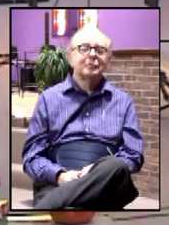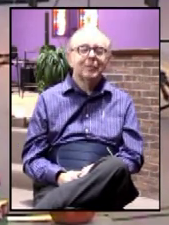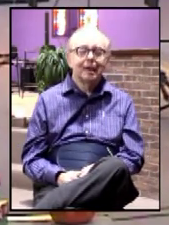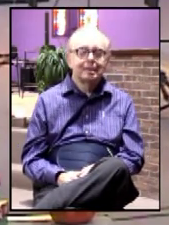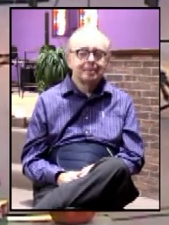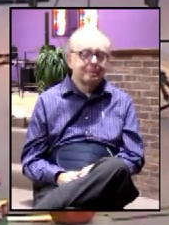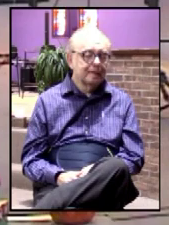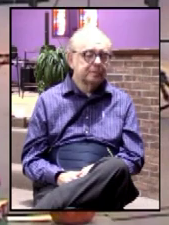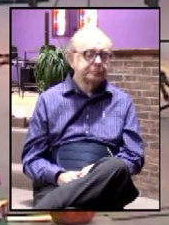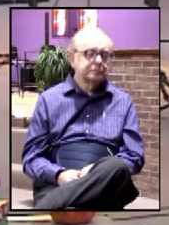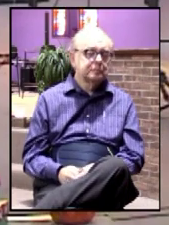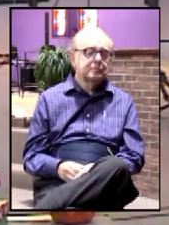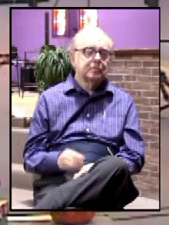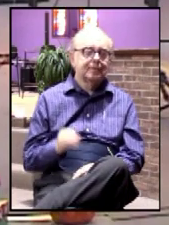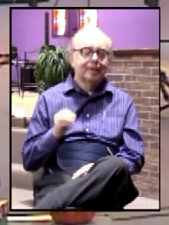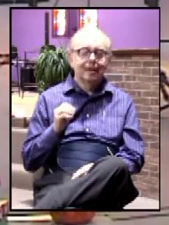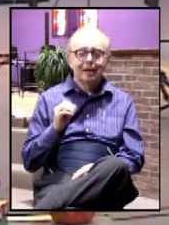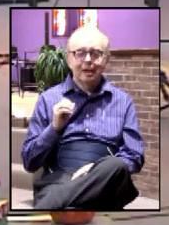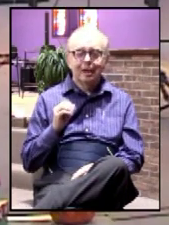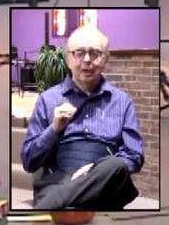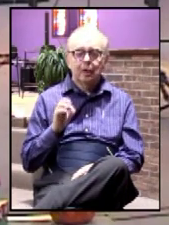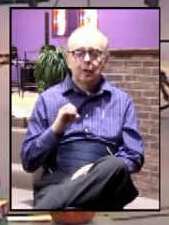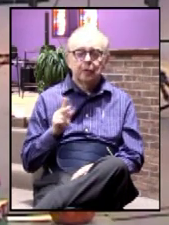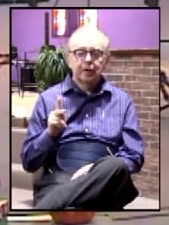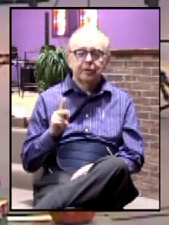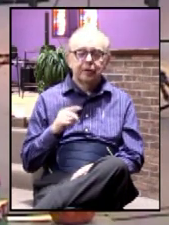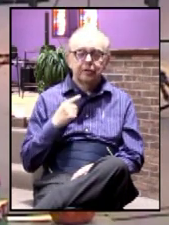Yeah, you lost that one.